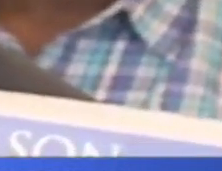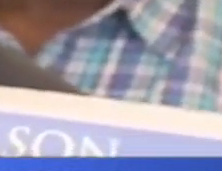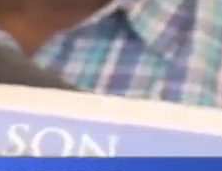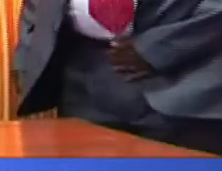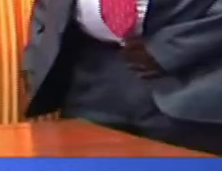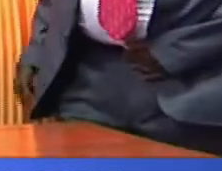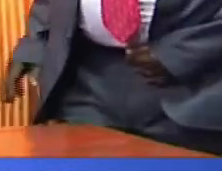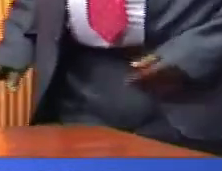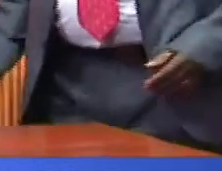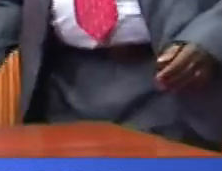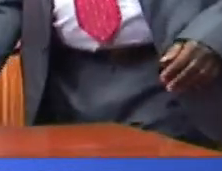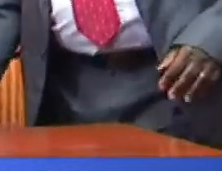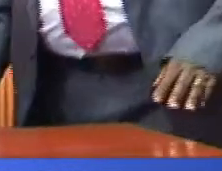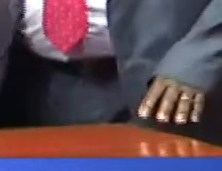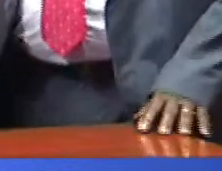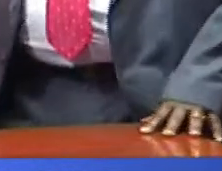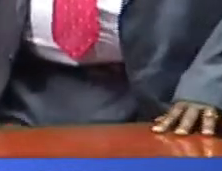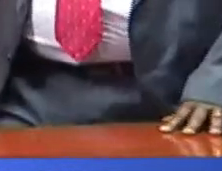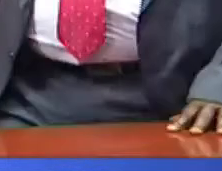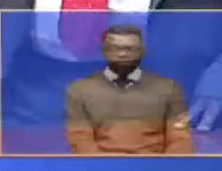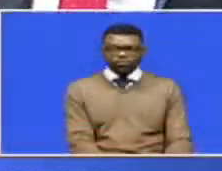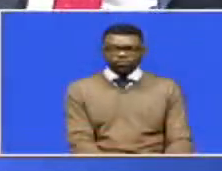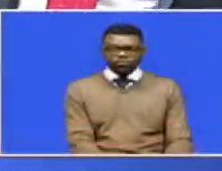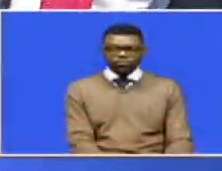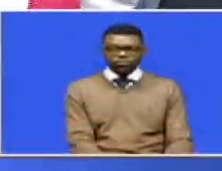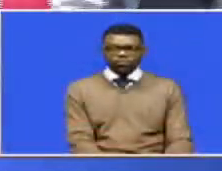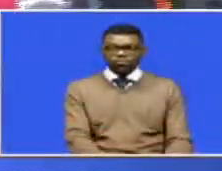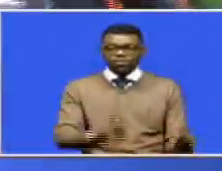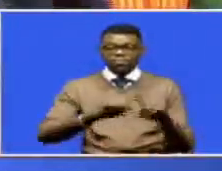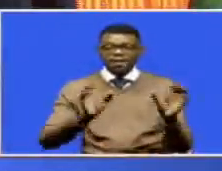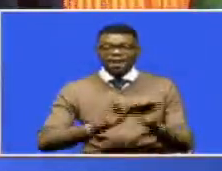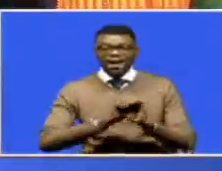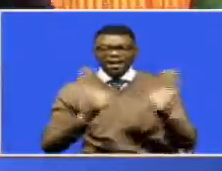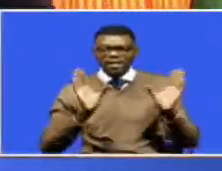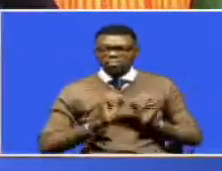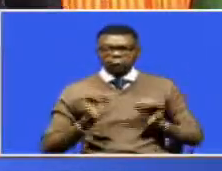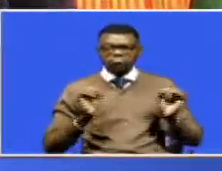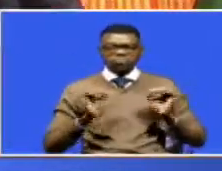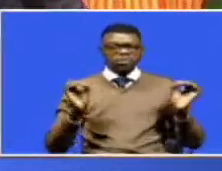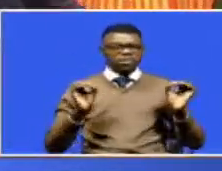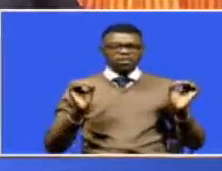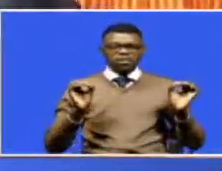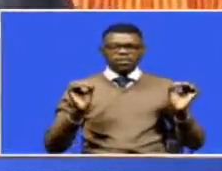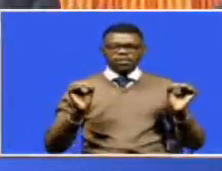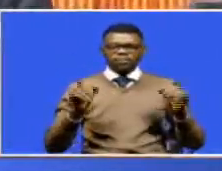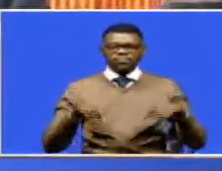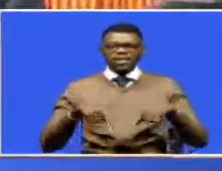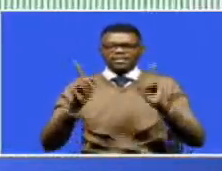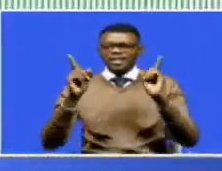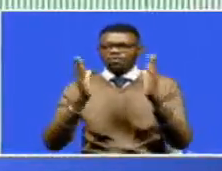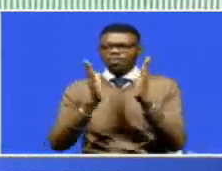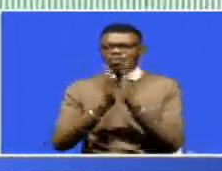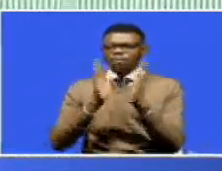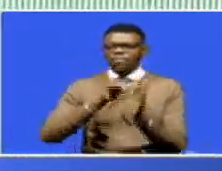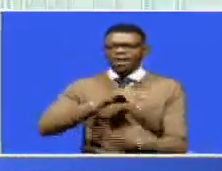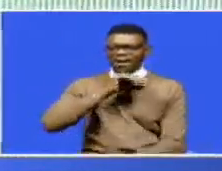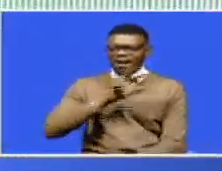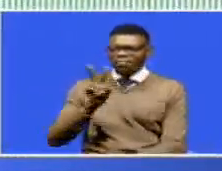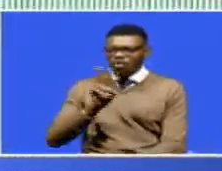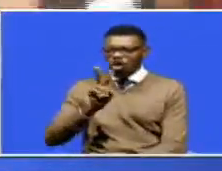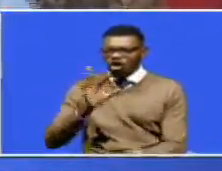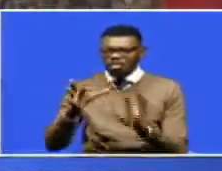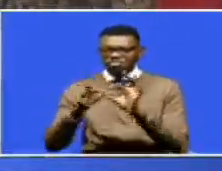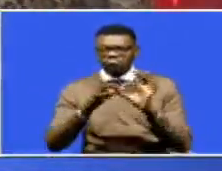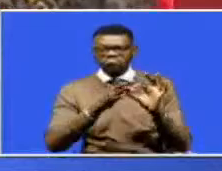Movement, ODM. This is more than that. What's not clear, however, is the state of his relationship with party leader Raila